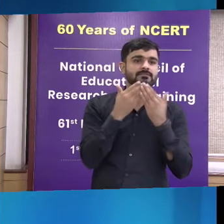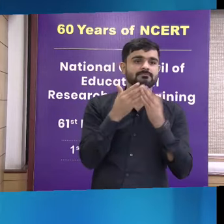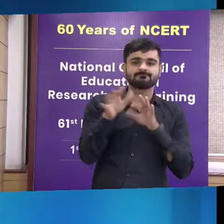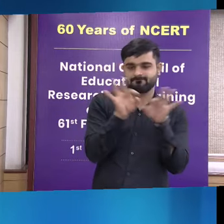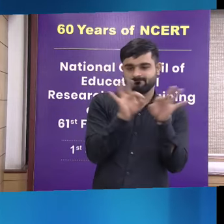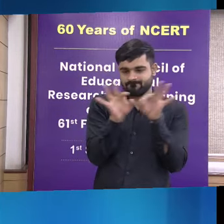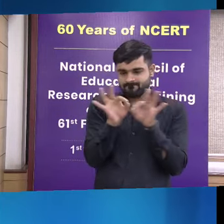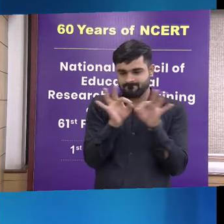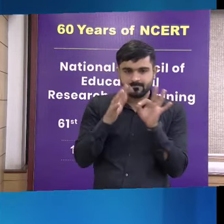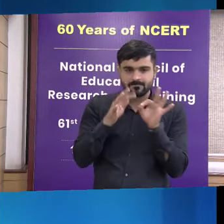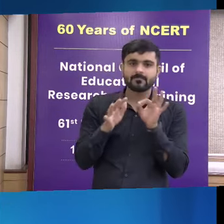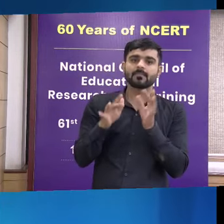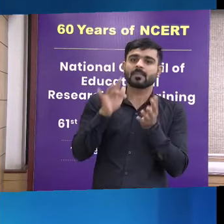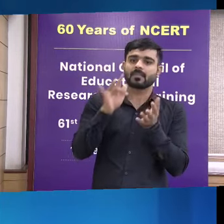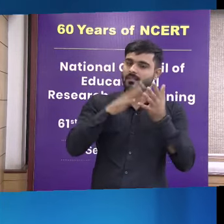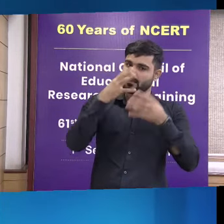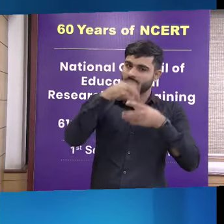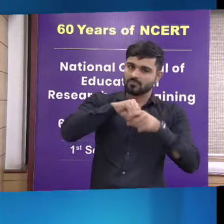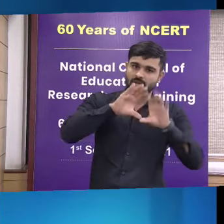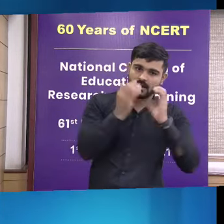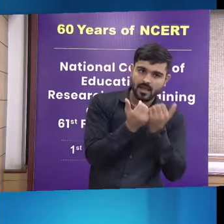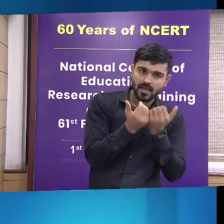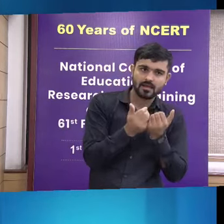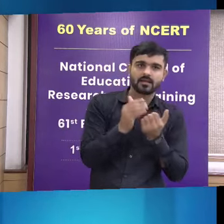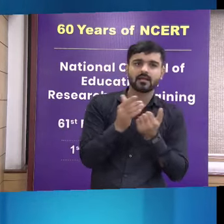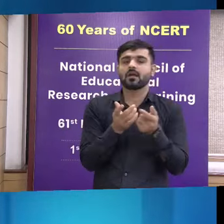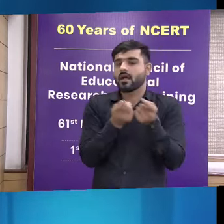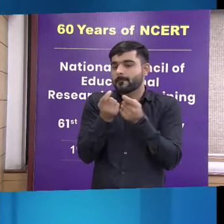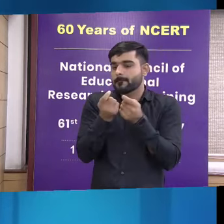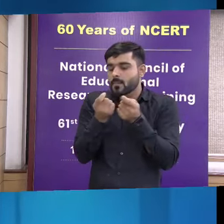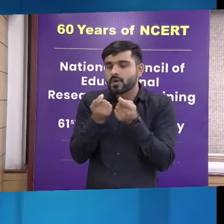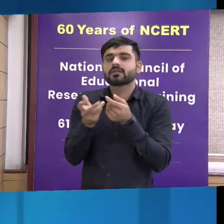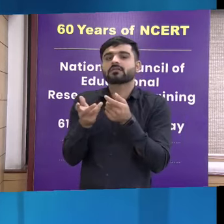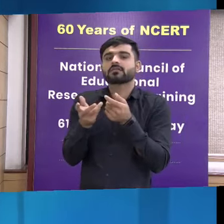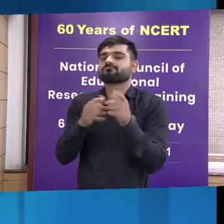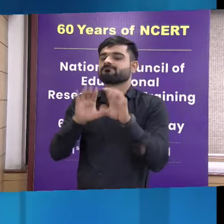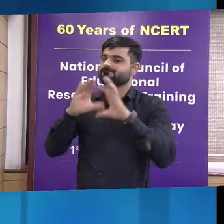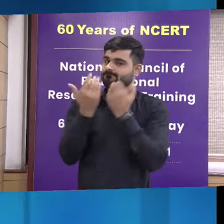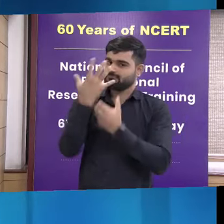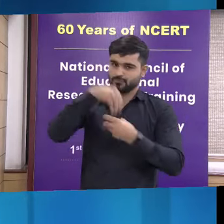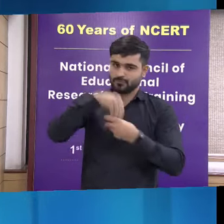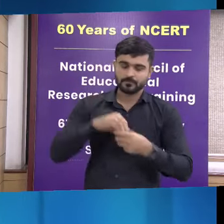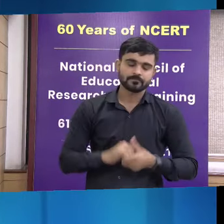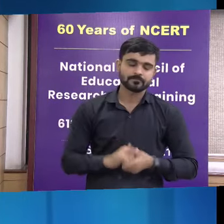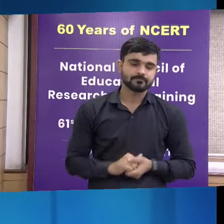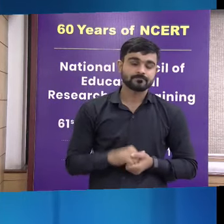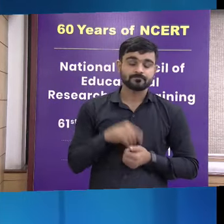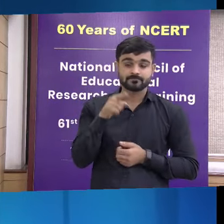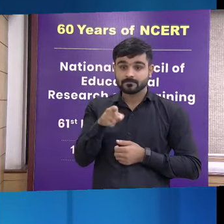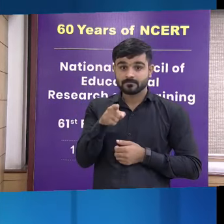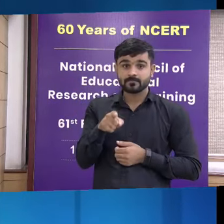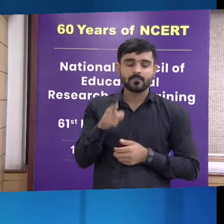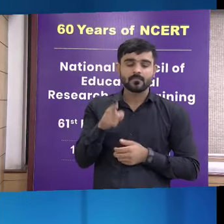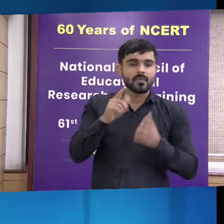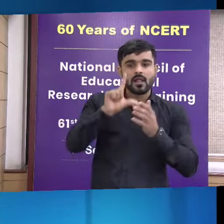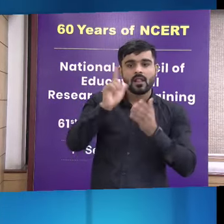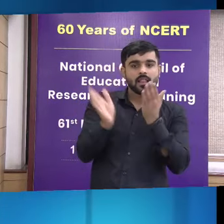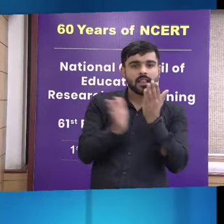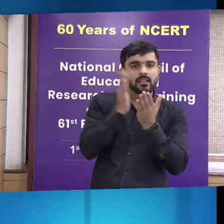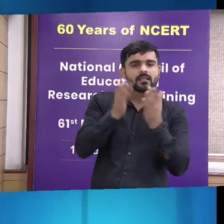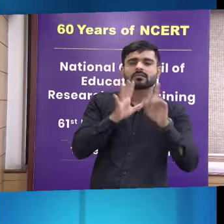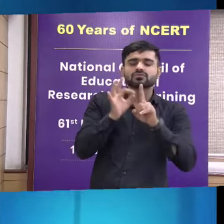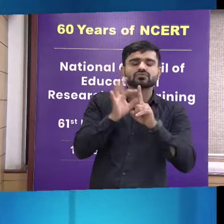selecting captain of the class or a monitor of the class. So in that lesson, what they are